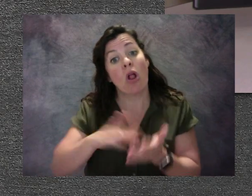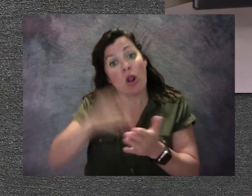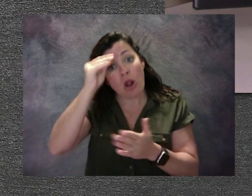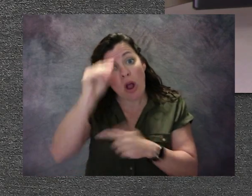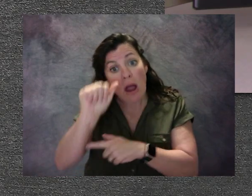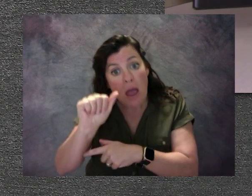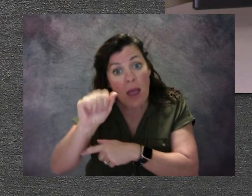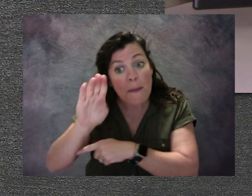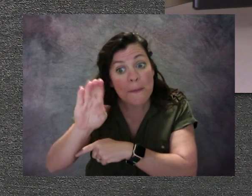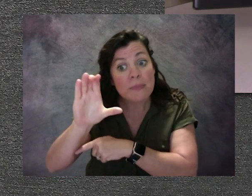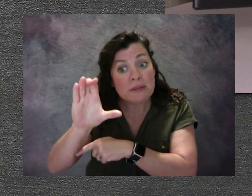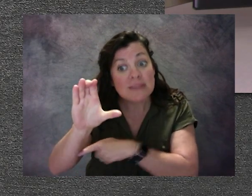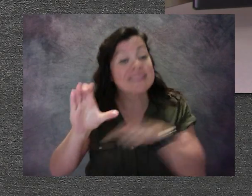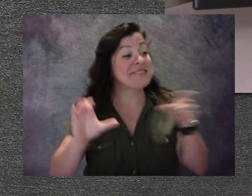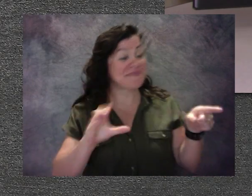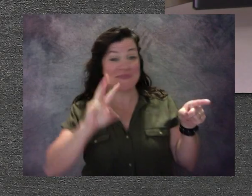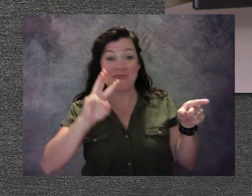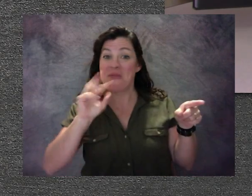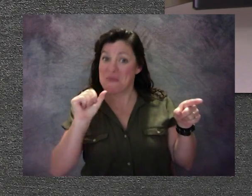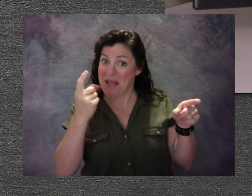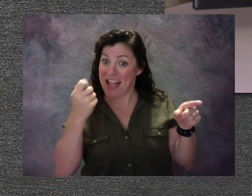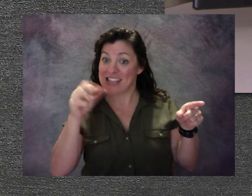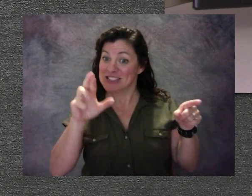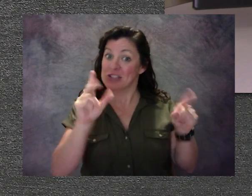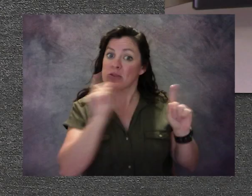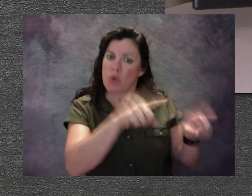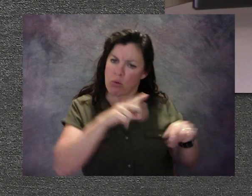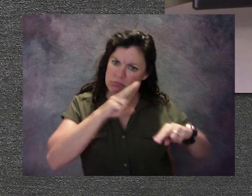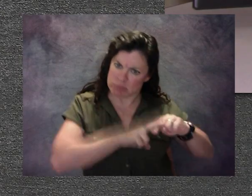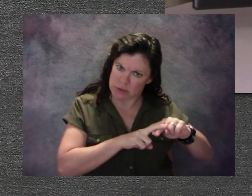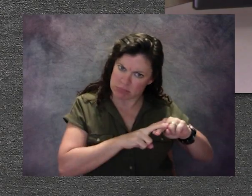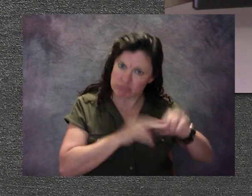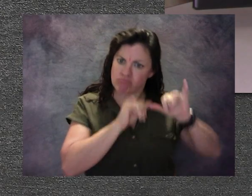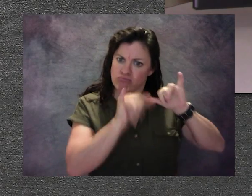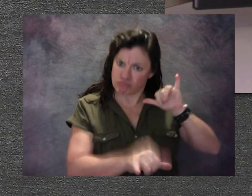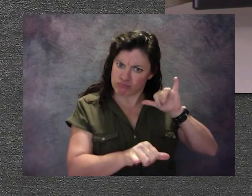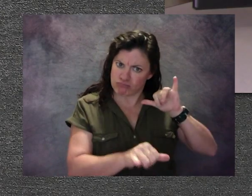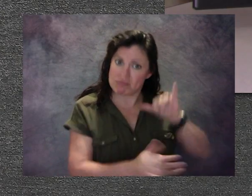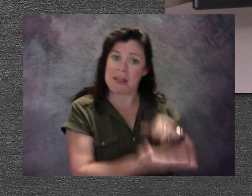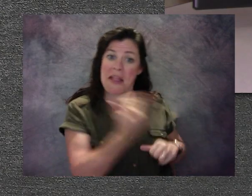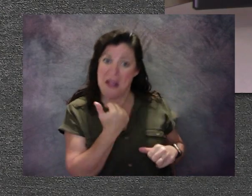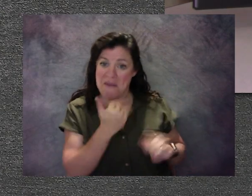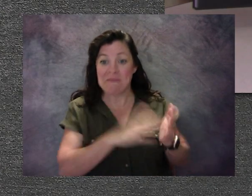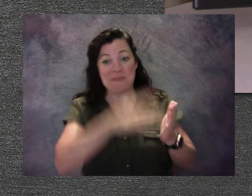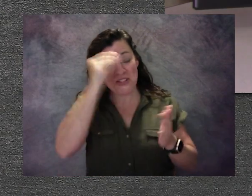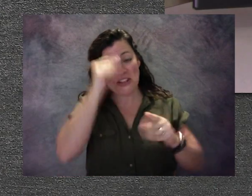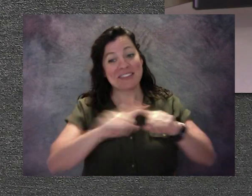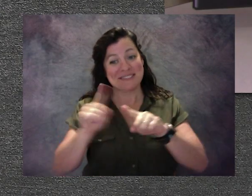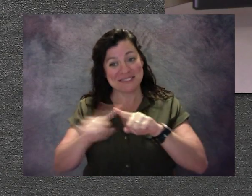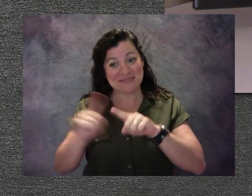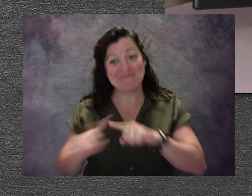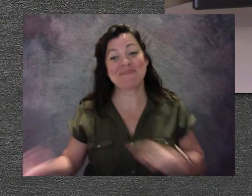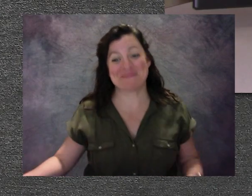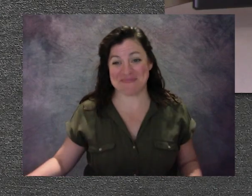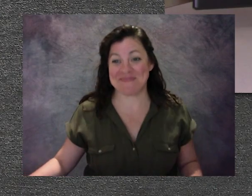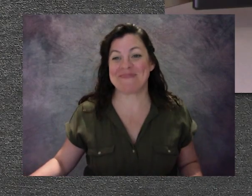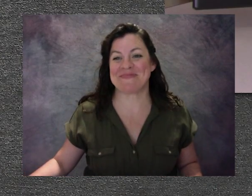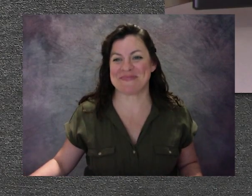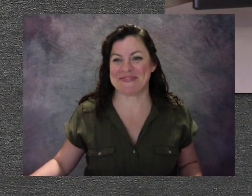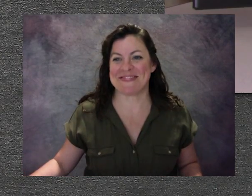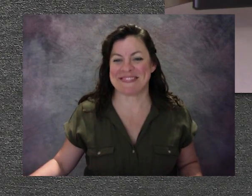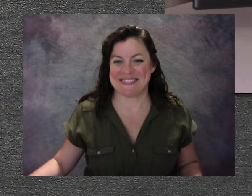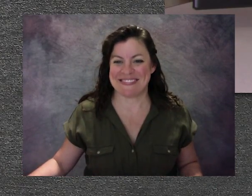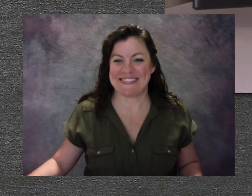school and learns sit, stay, come. And the more you learn with your ABCs, you'll start putting together words